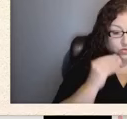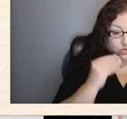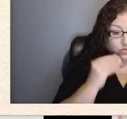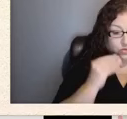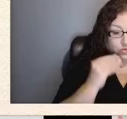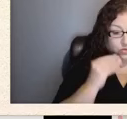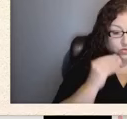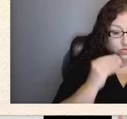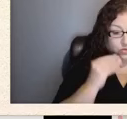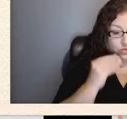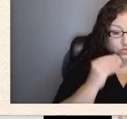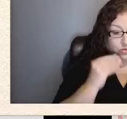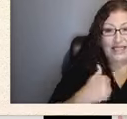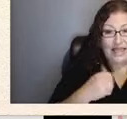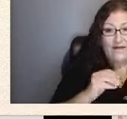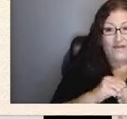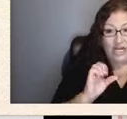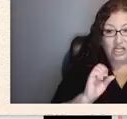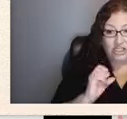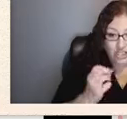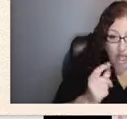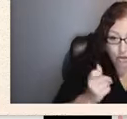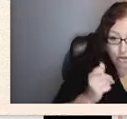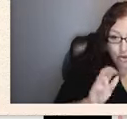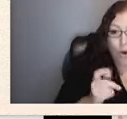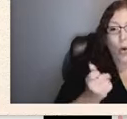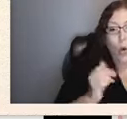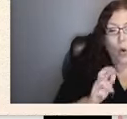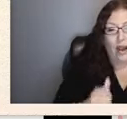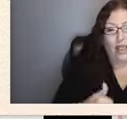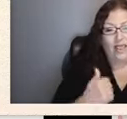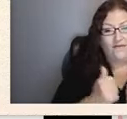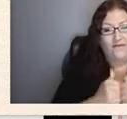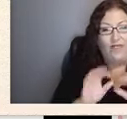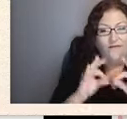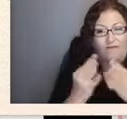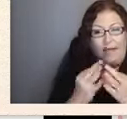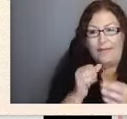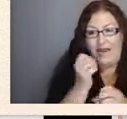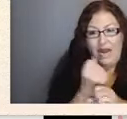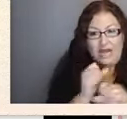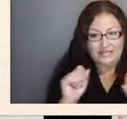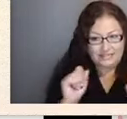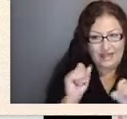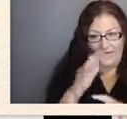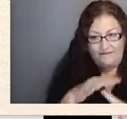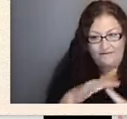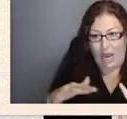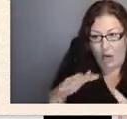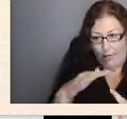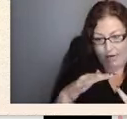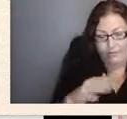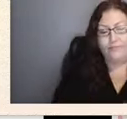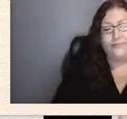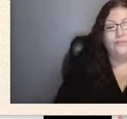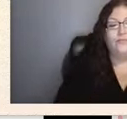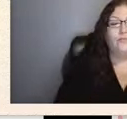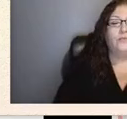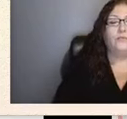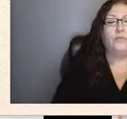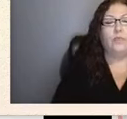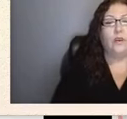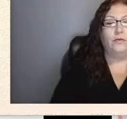living in a homeless shelter, or living with relatives in an unsafe environment. The